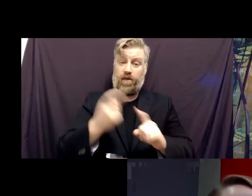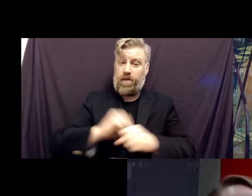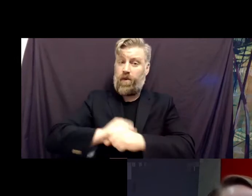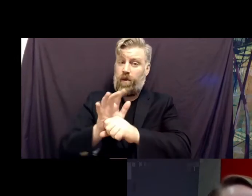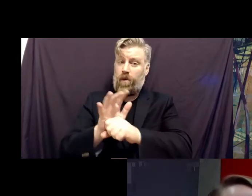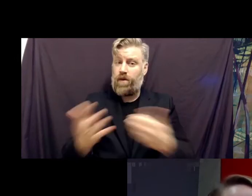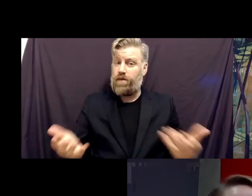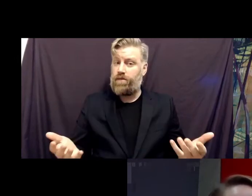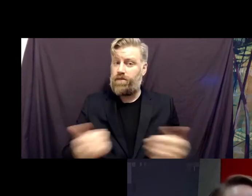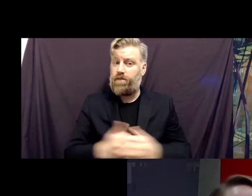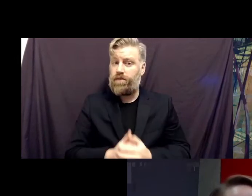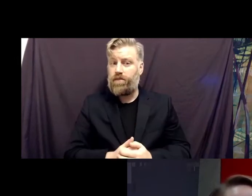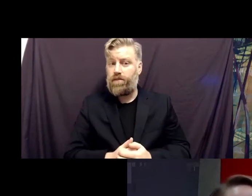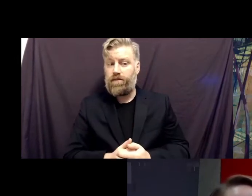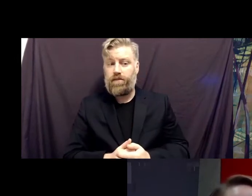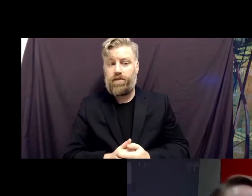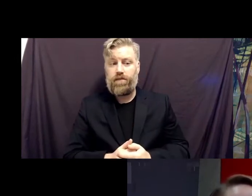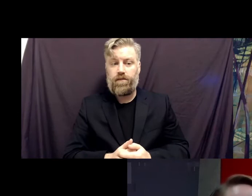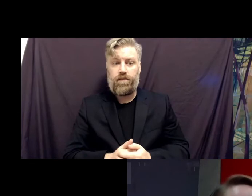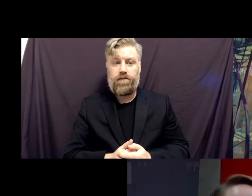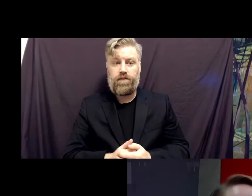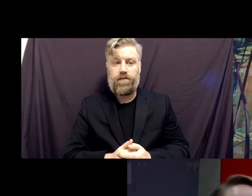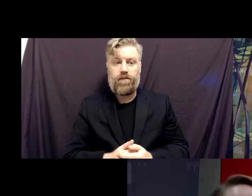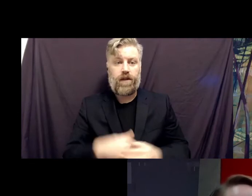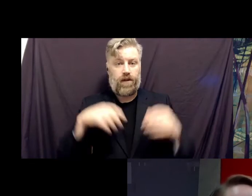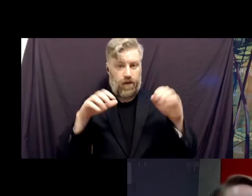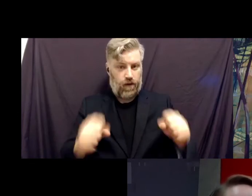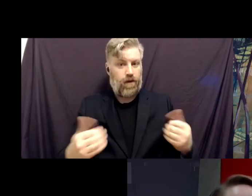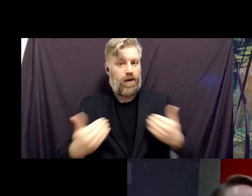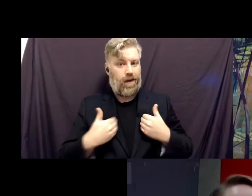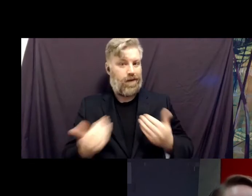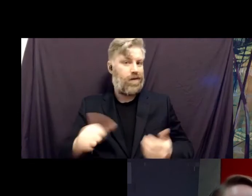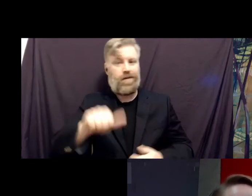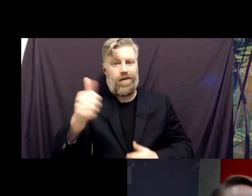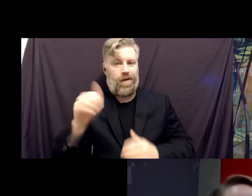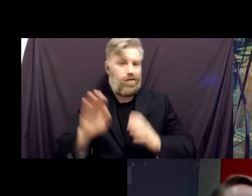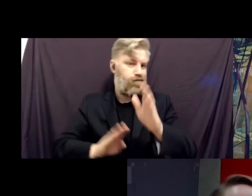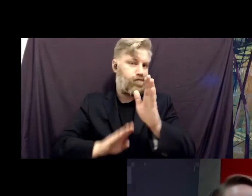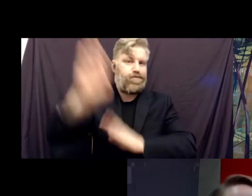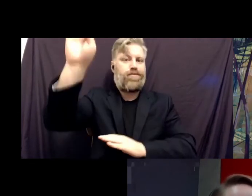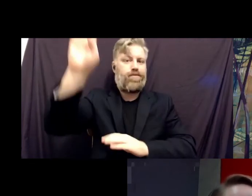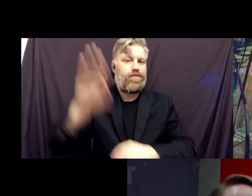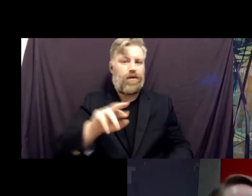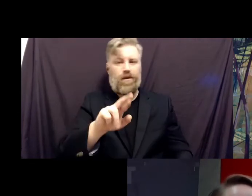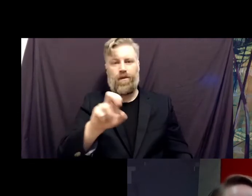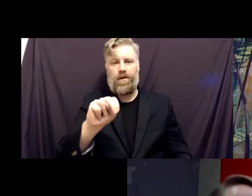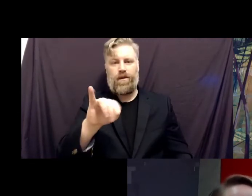and see a revival, you know, and a rebirth, a